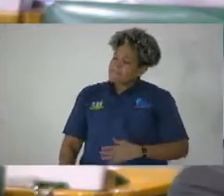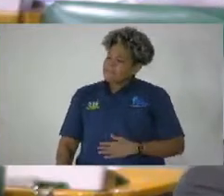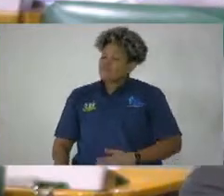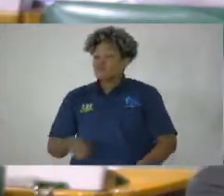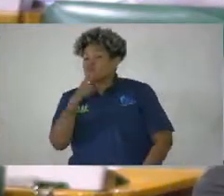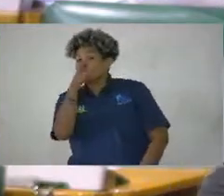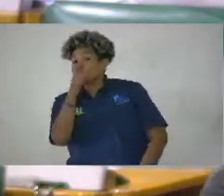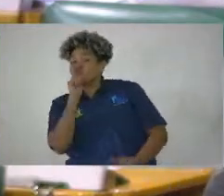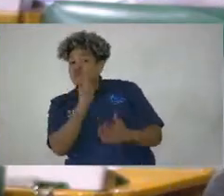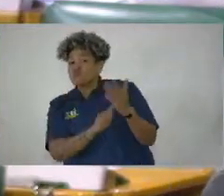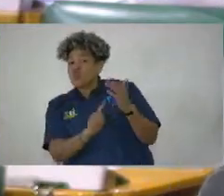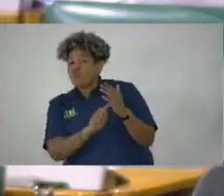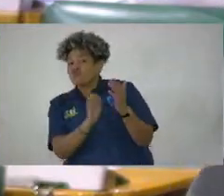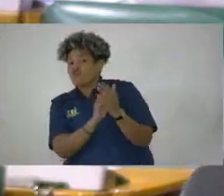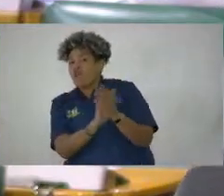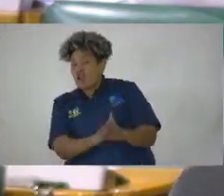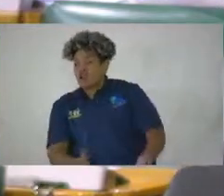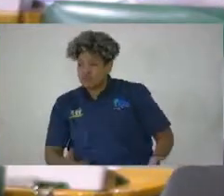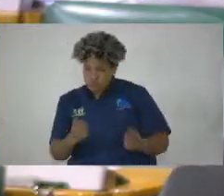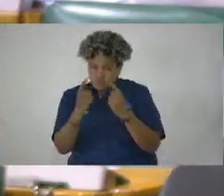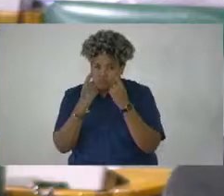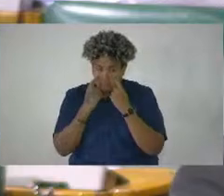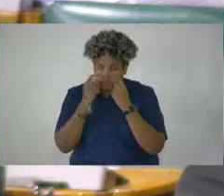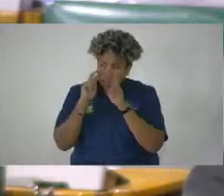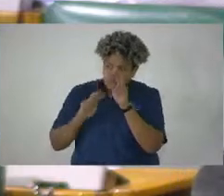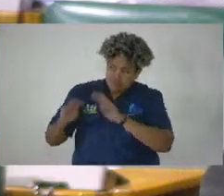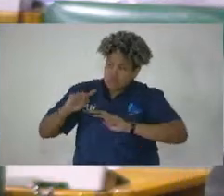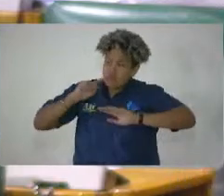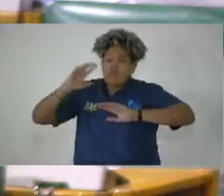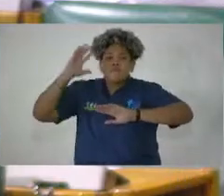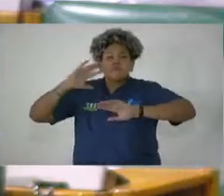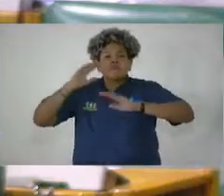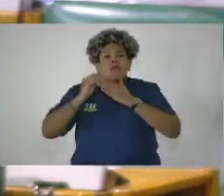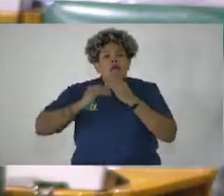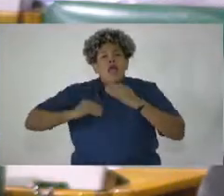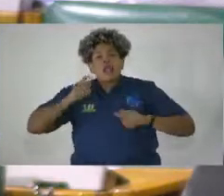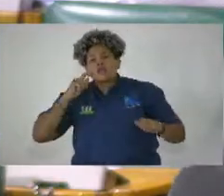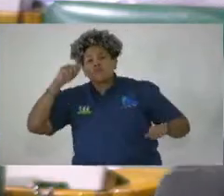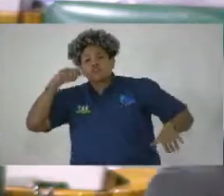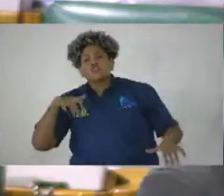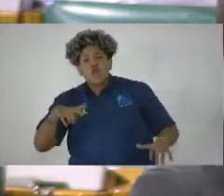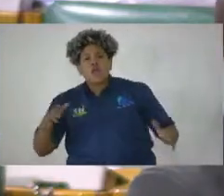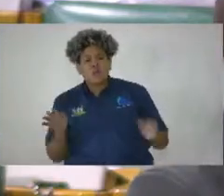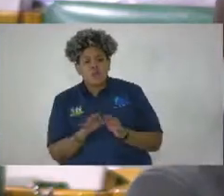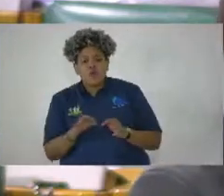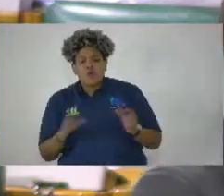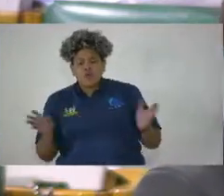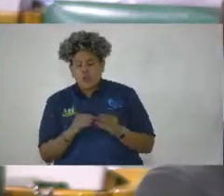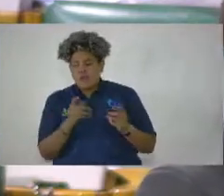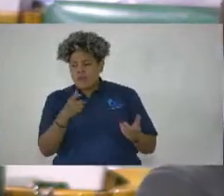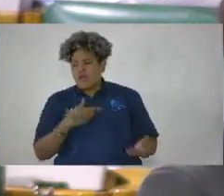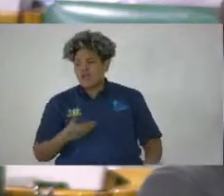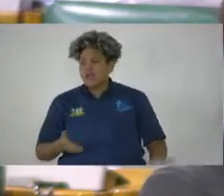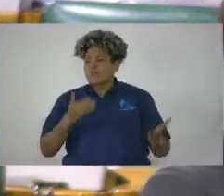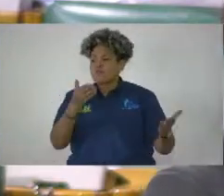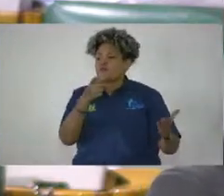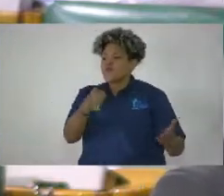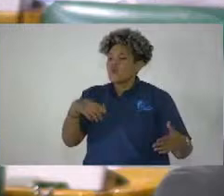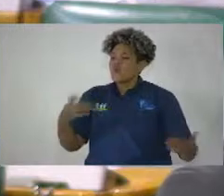You check the record, Mr. Speaker, of previous economic shocks of this magnitude, and I'd put it to you